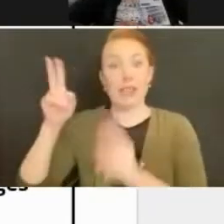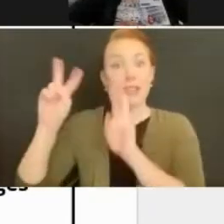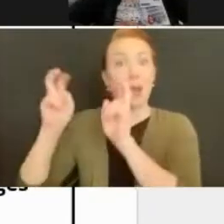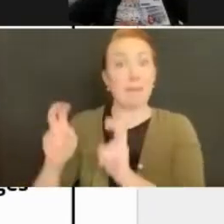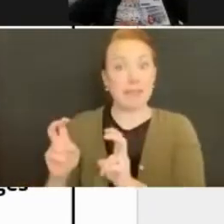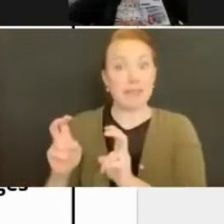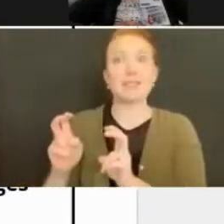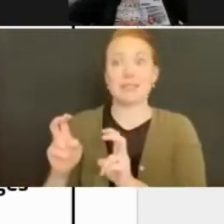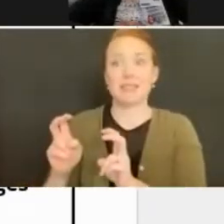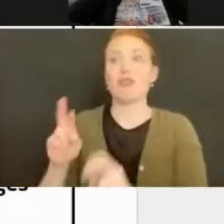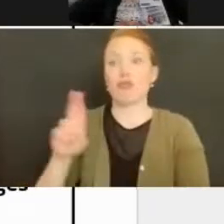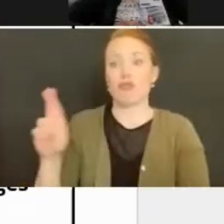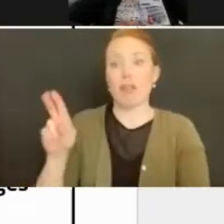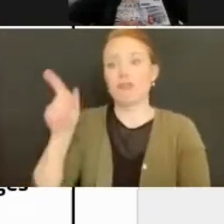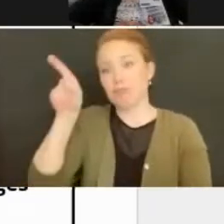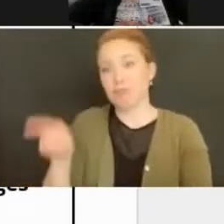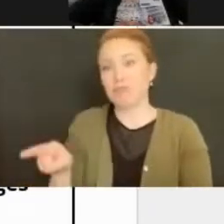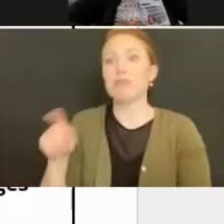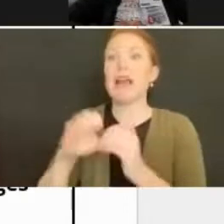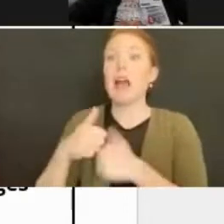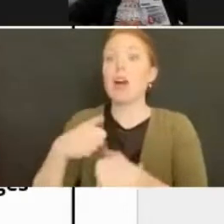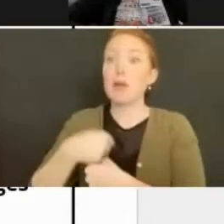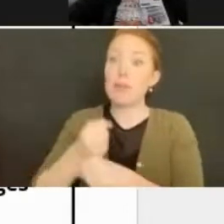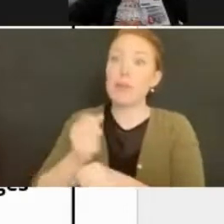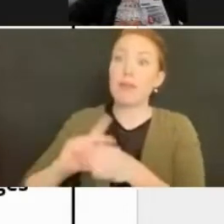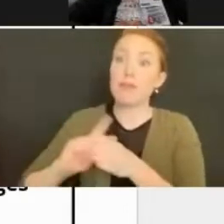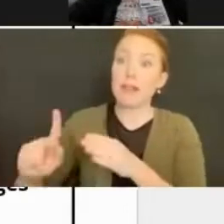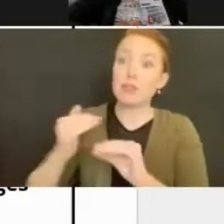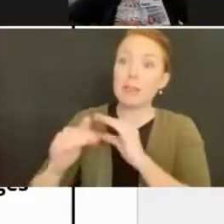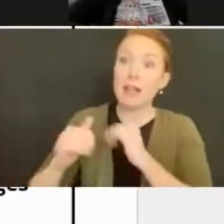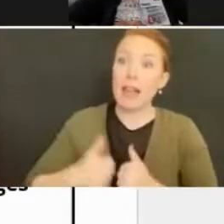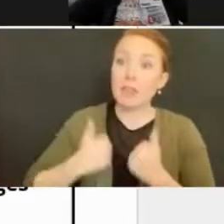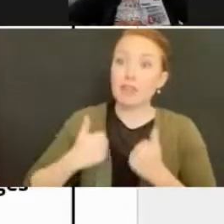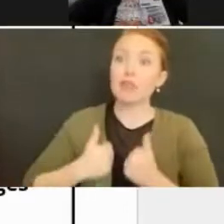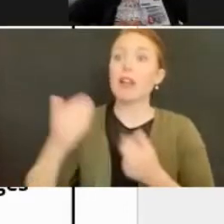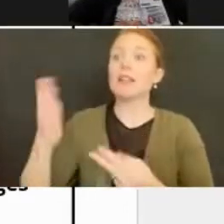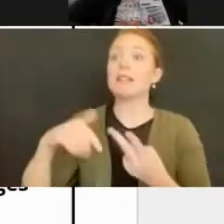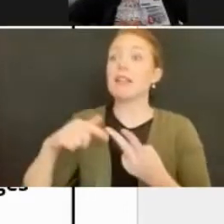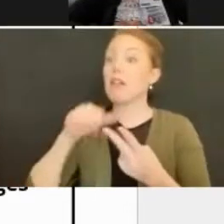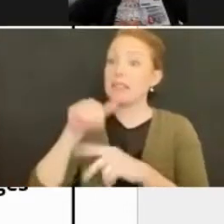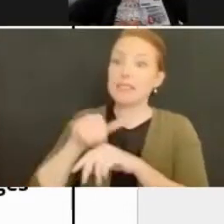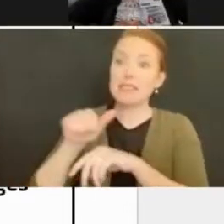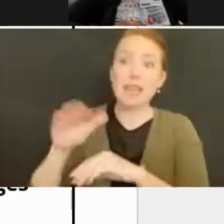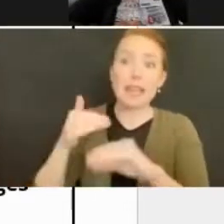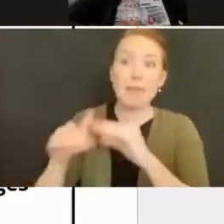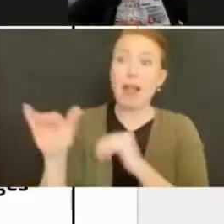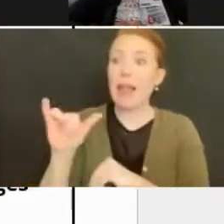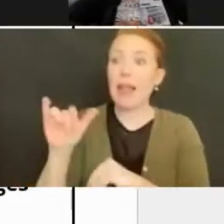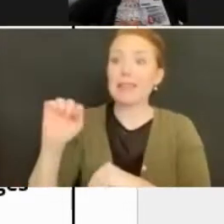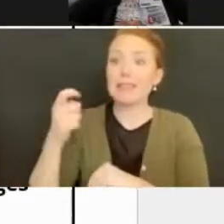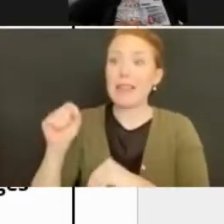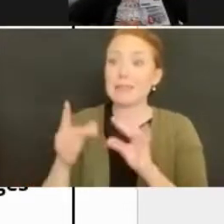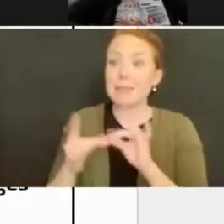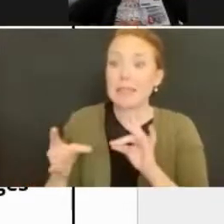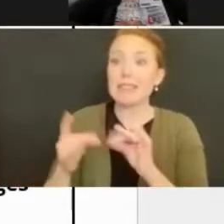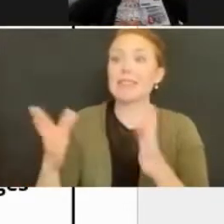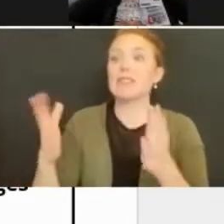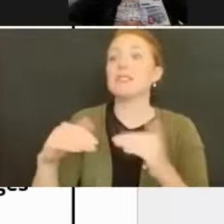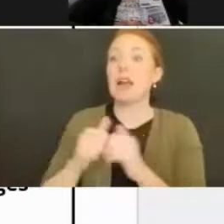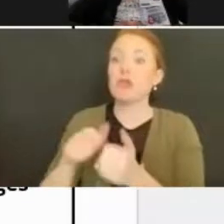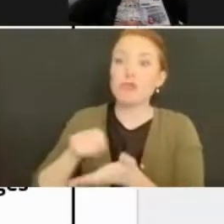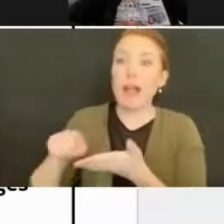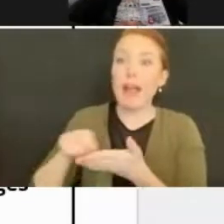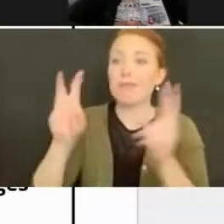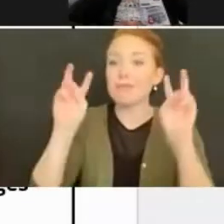cover: how to make a professional email address, how to not send an email like a text, how to write a subject line, addressing teachers and